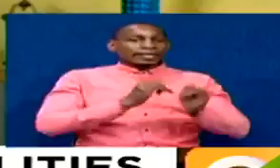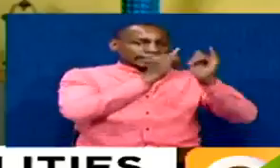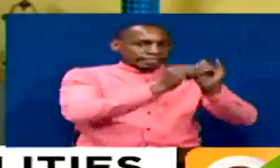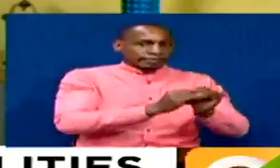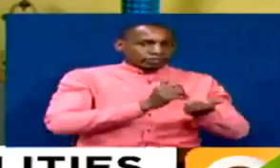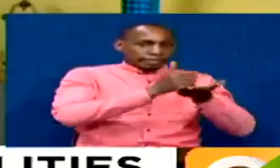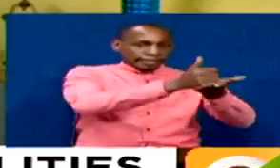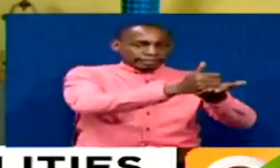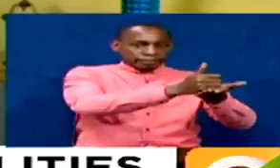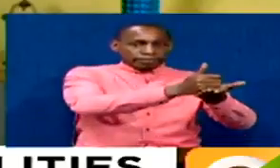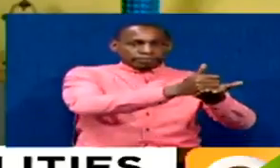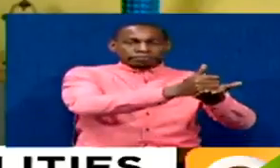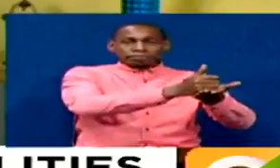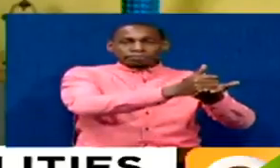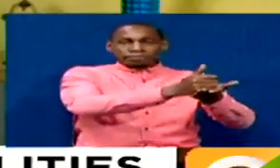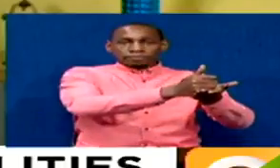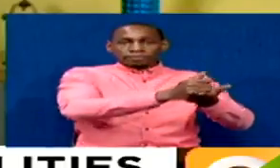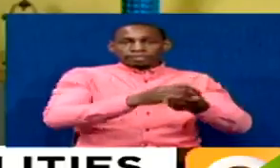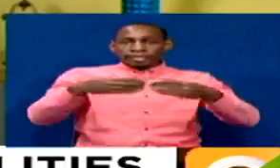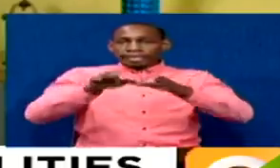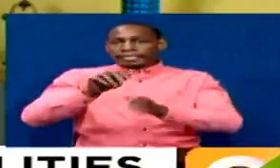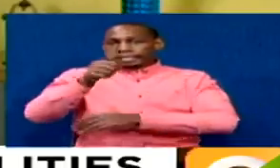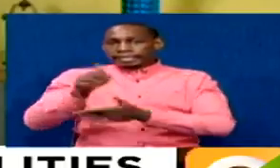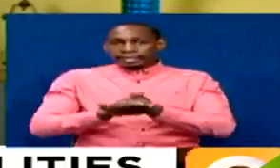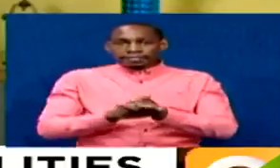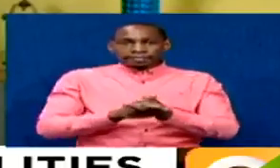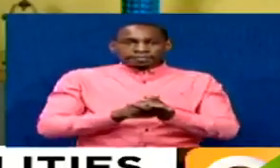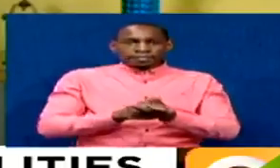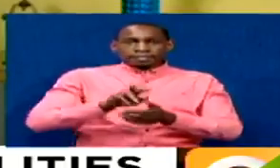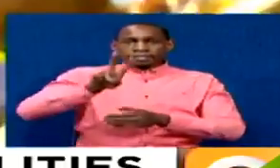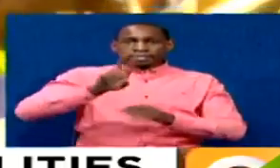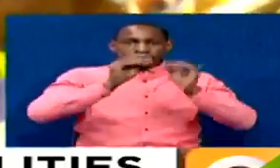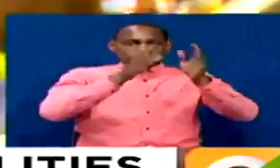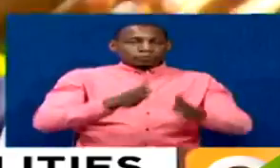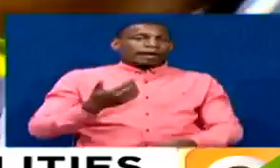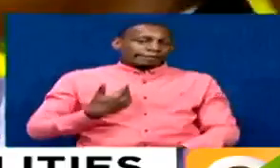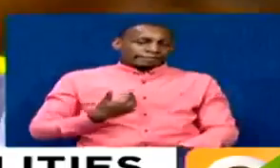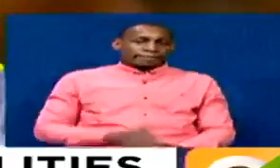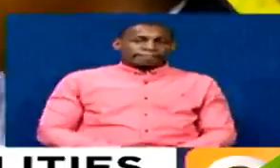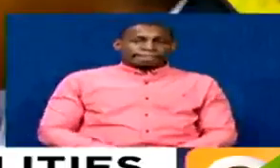individualized assistance. So you have some classes even having more than 2 teachers.